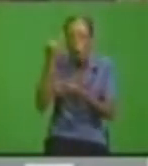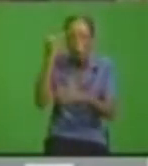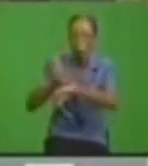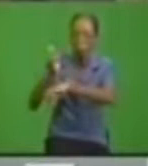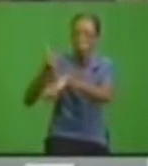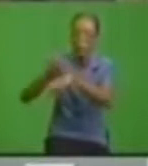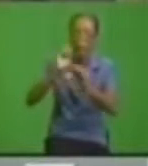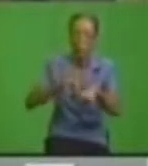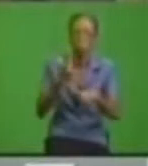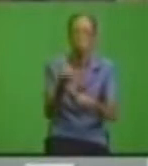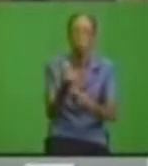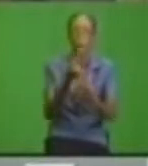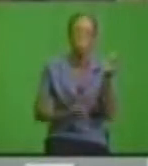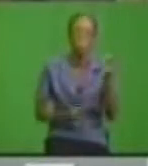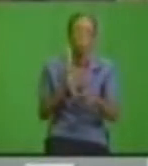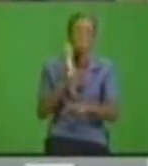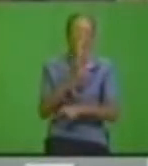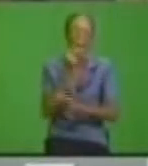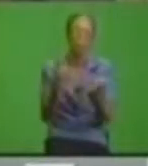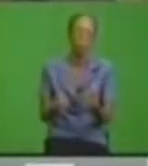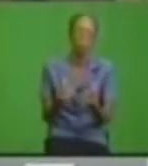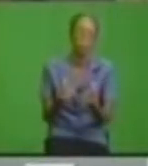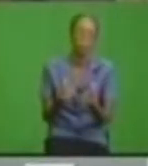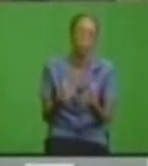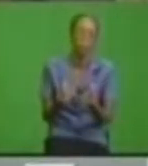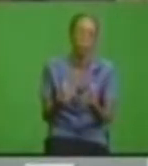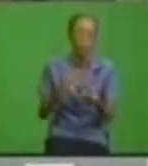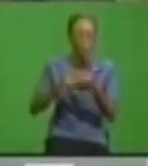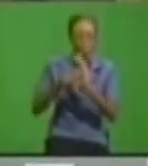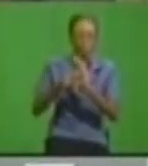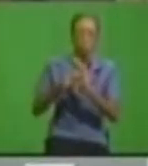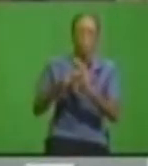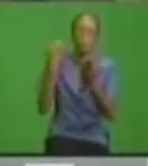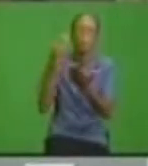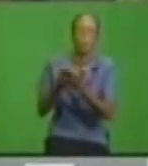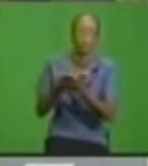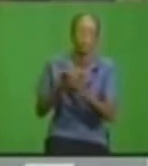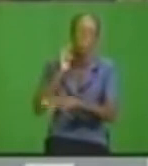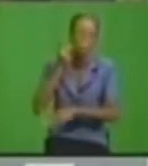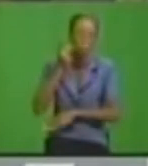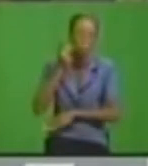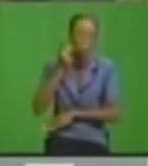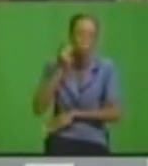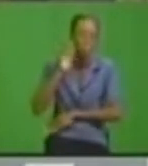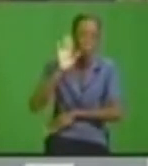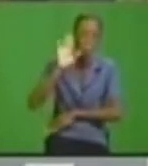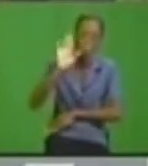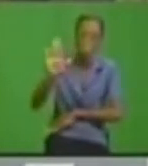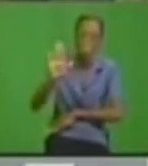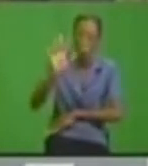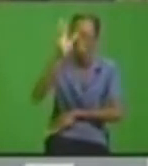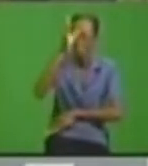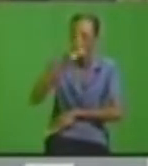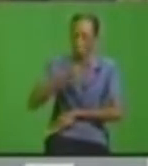Caribbean civilization of which I speak. This was a testament of this quintessential Caribbean